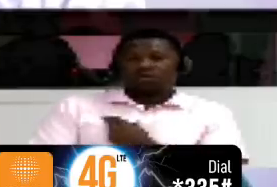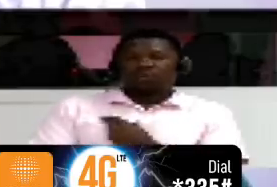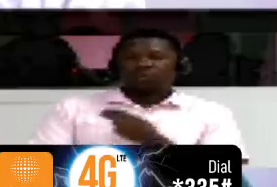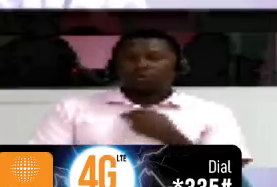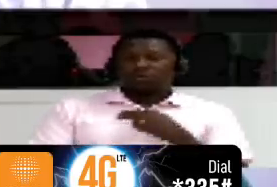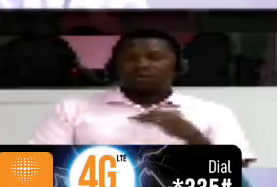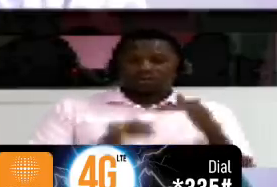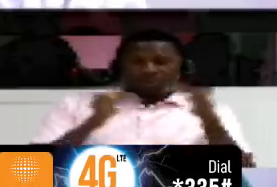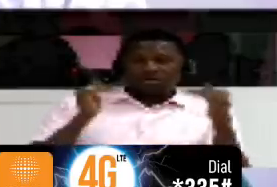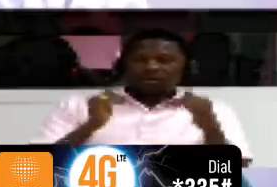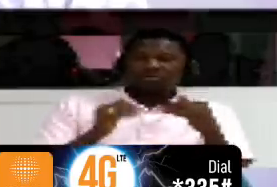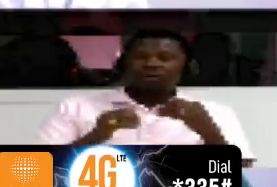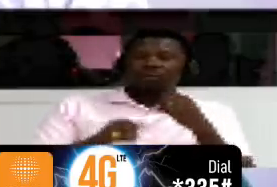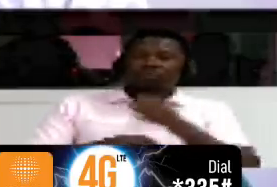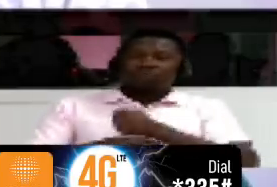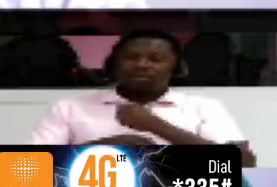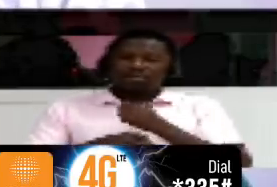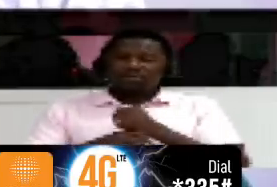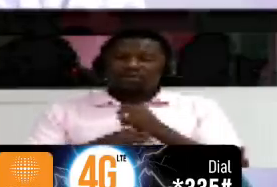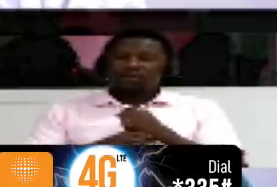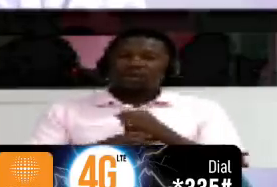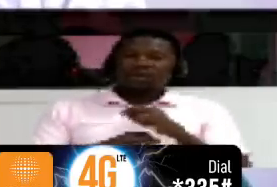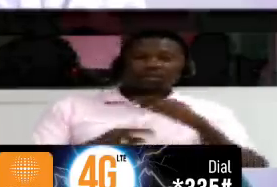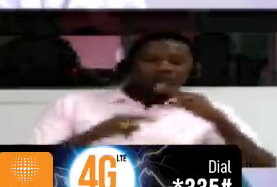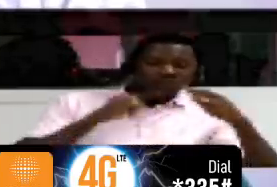a symposia, debates, quiz,